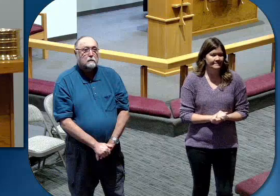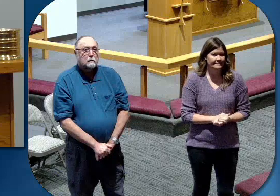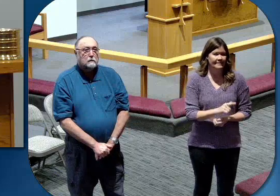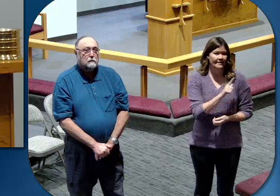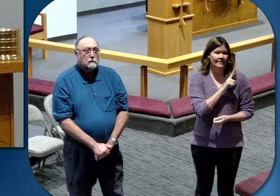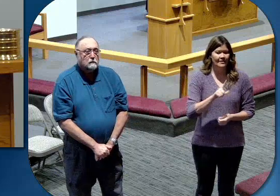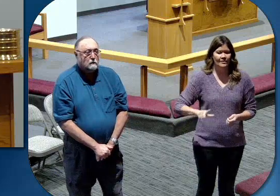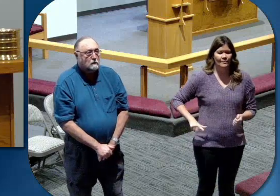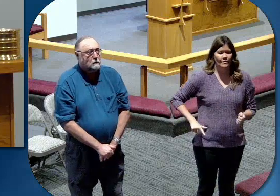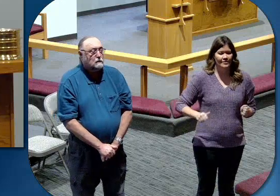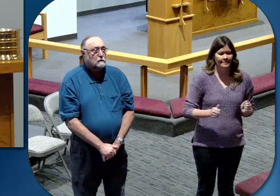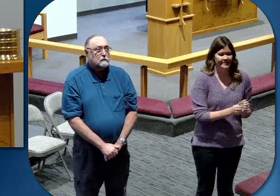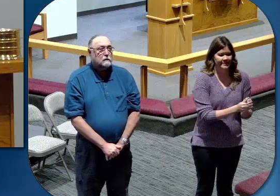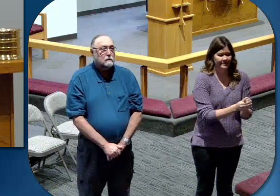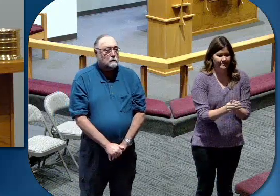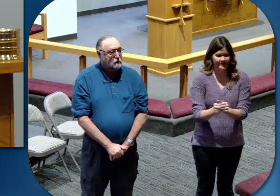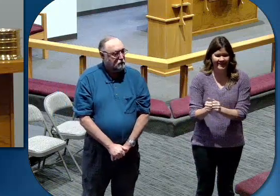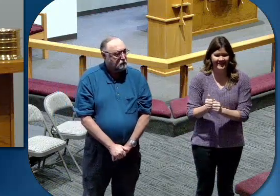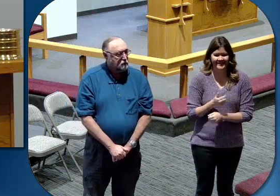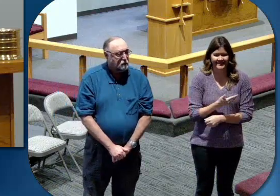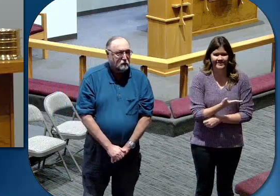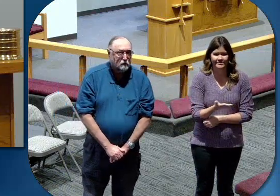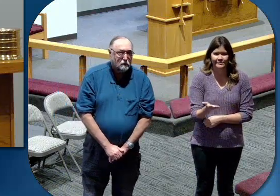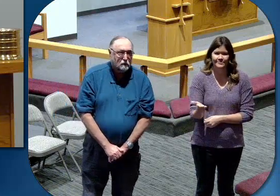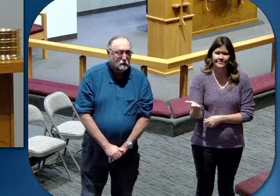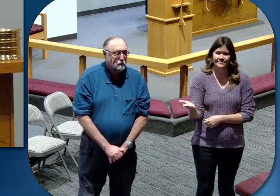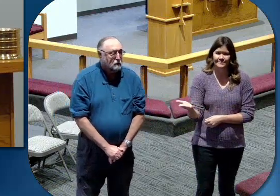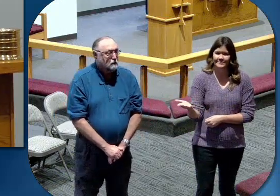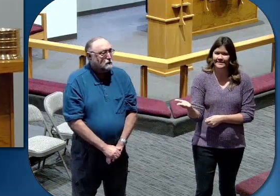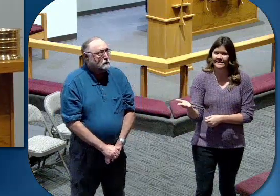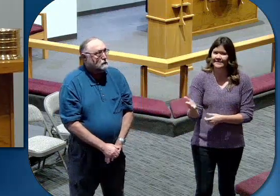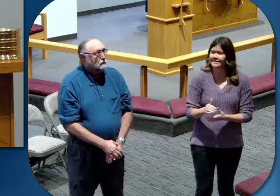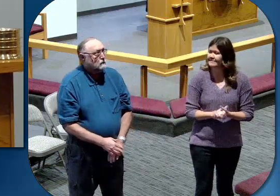The Lord be with you.